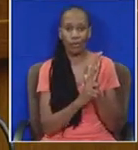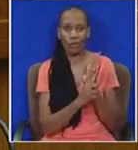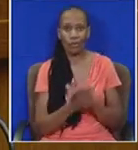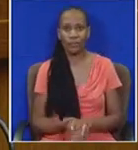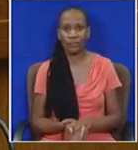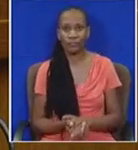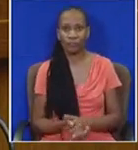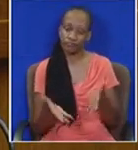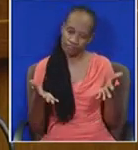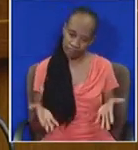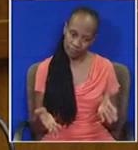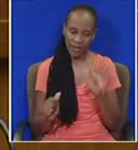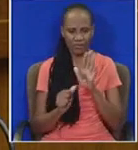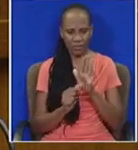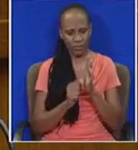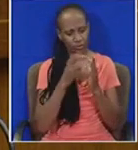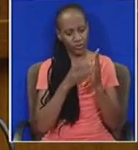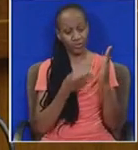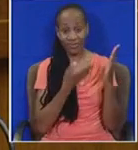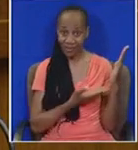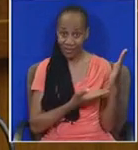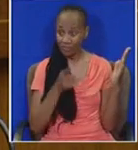That's why it is important to respect the law.